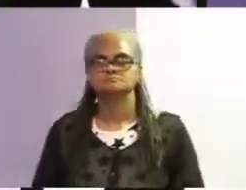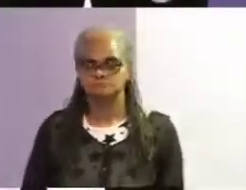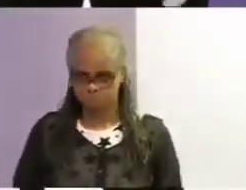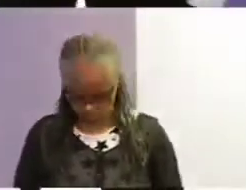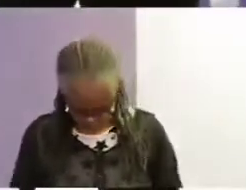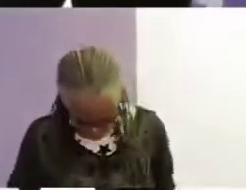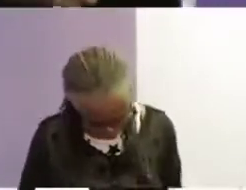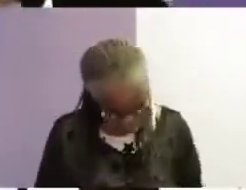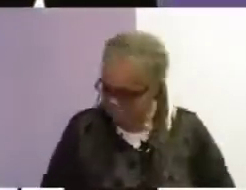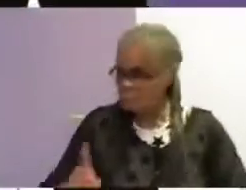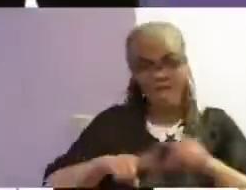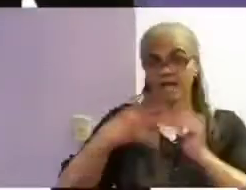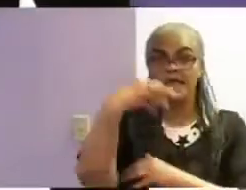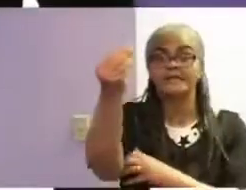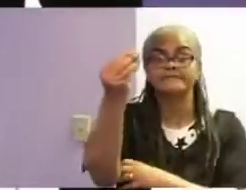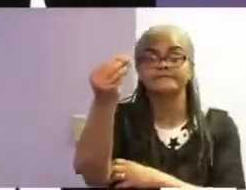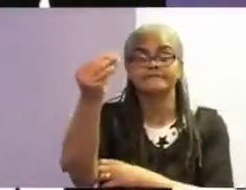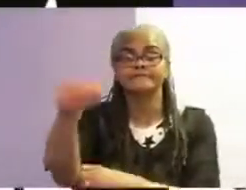I can't leave.